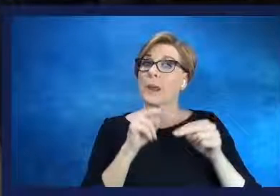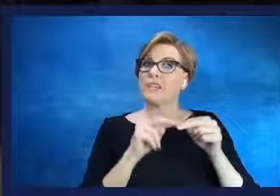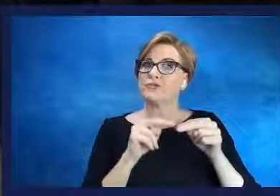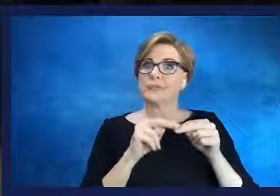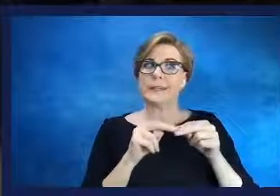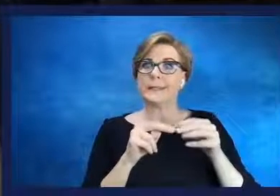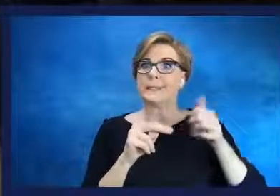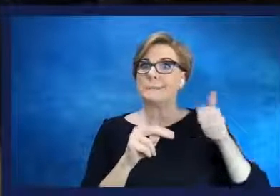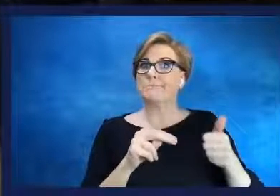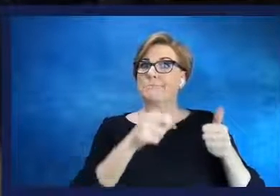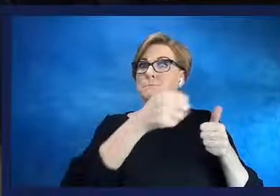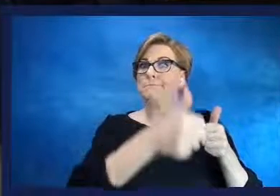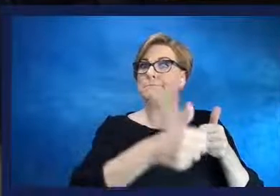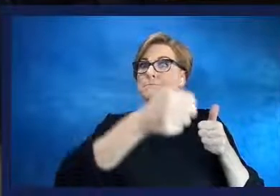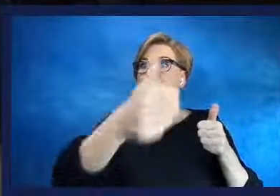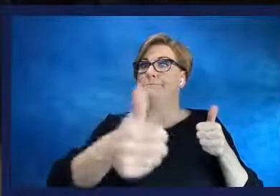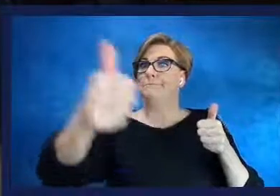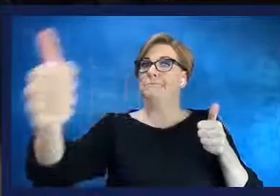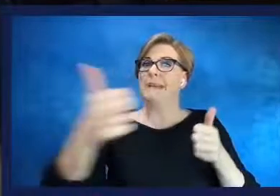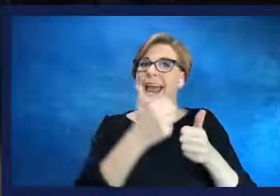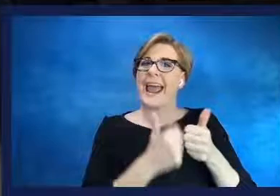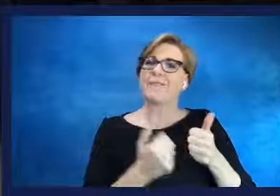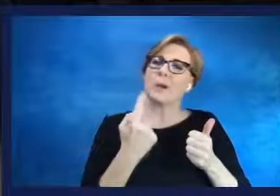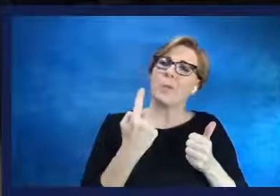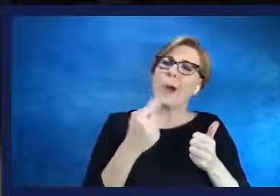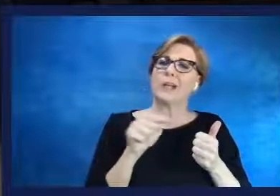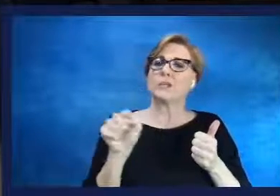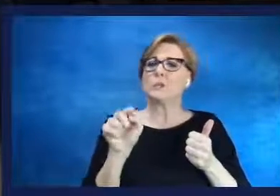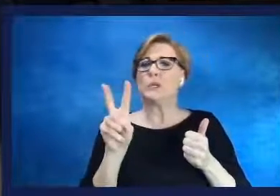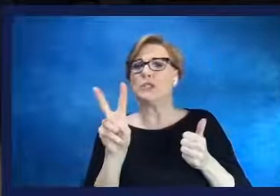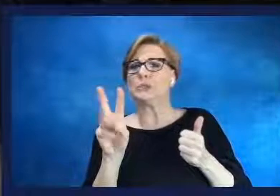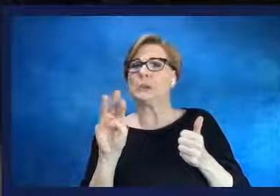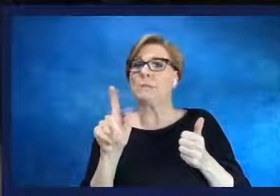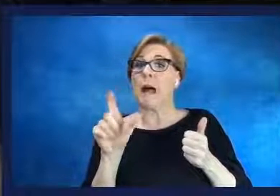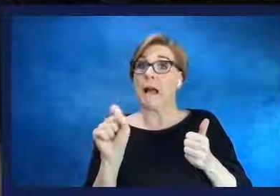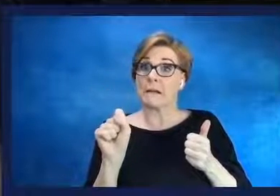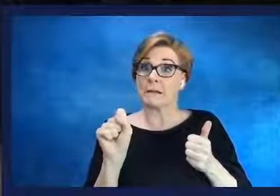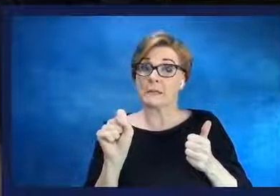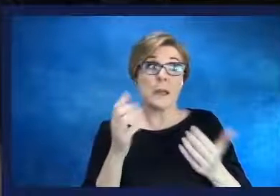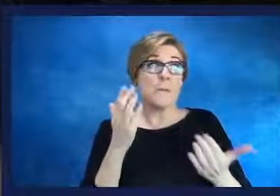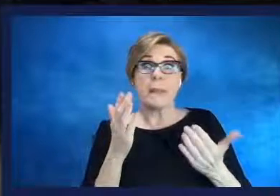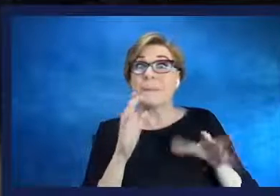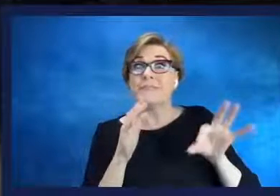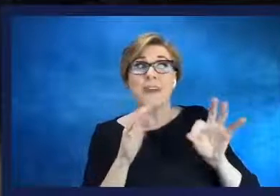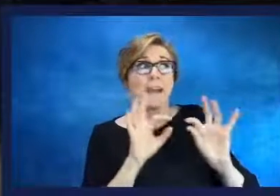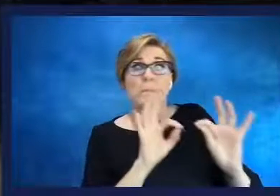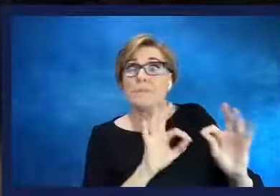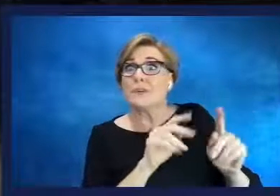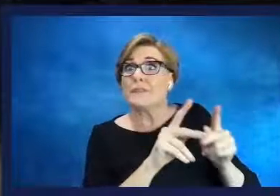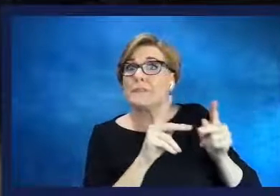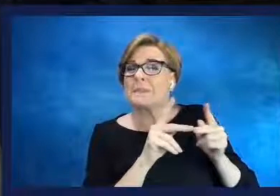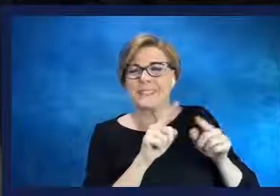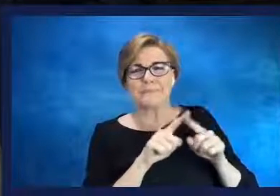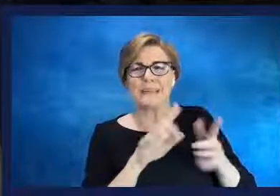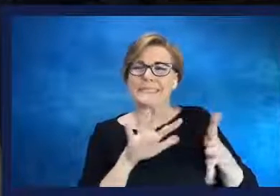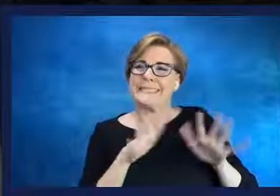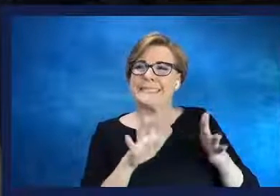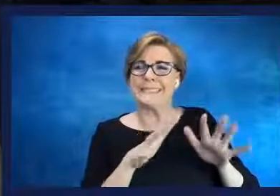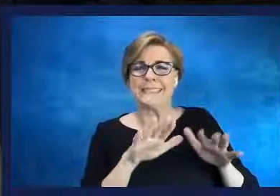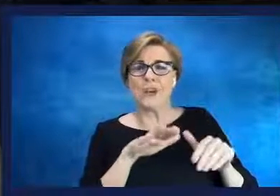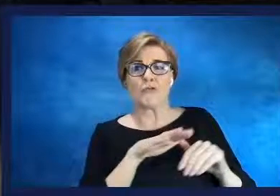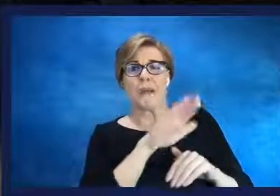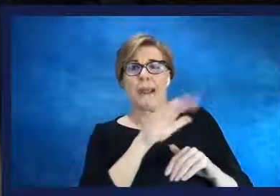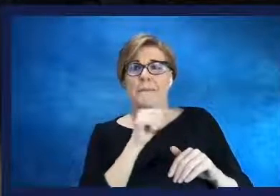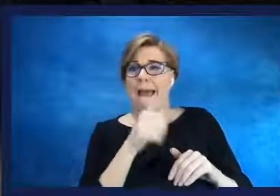not be ideal, maybe the parking lot, how it transitions into the voting location. So we do store those ramps in